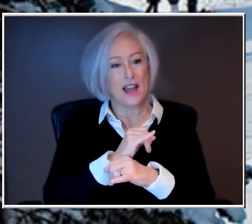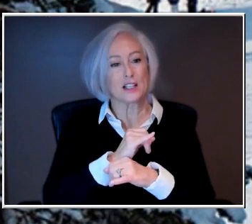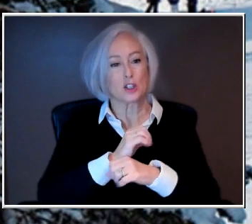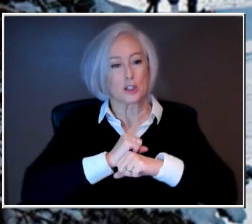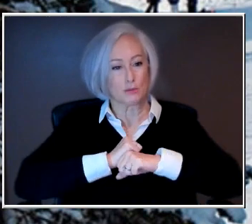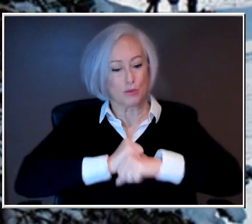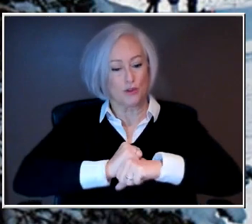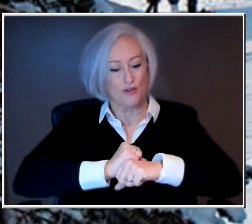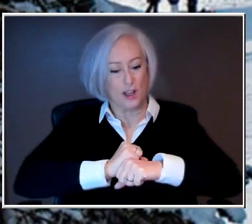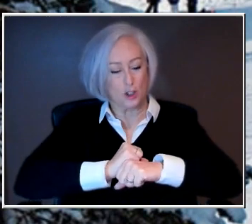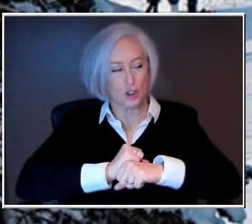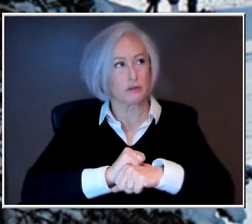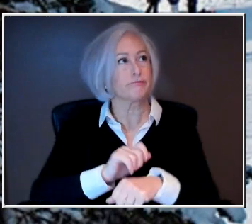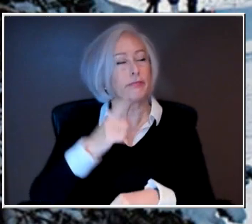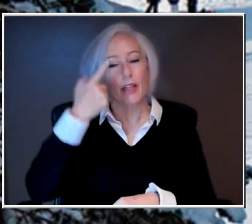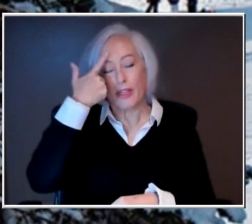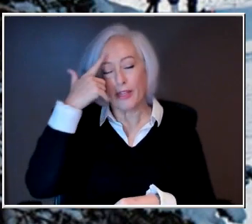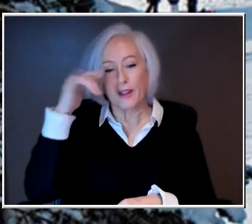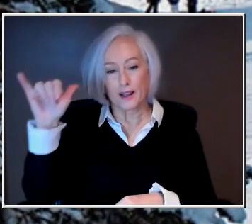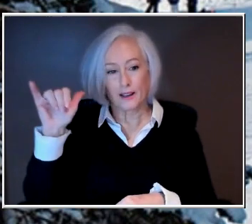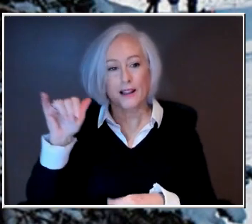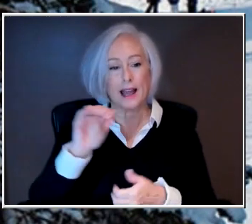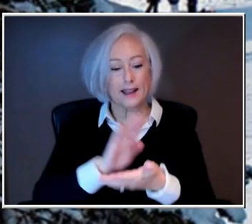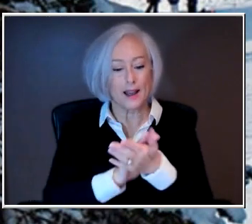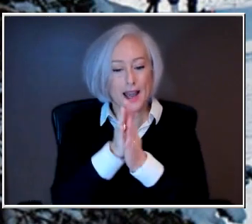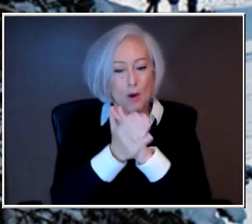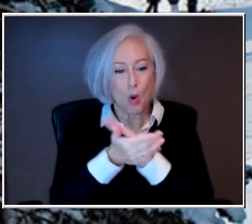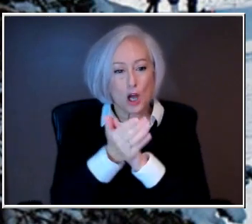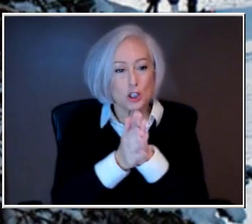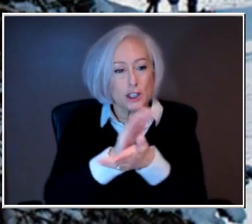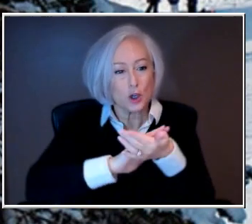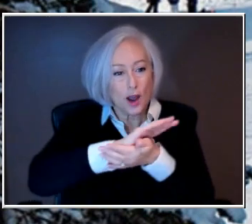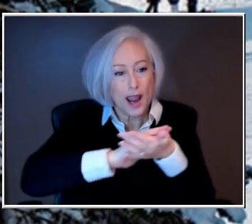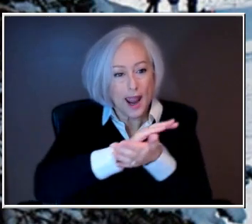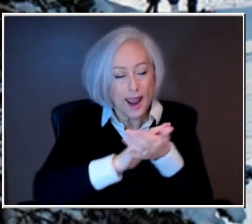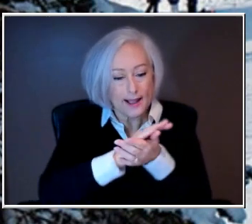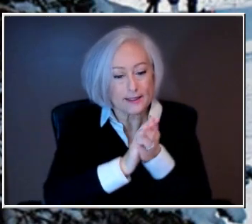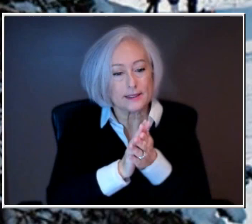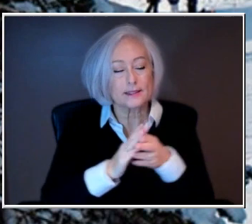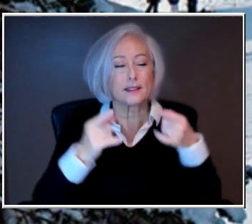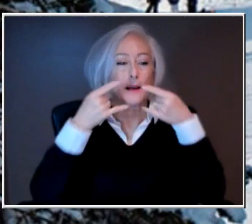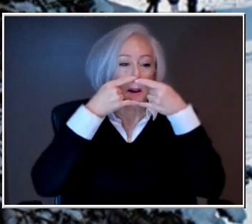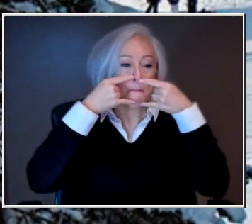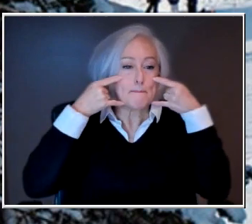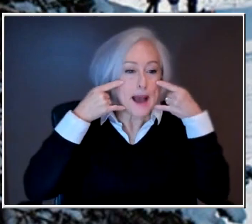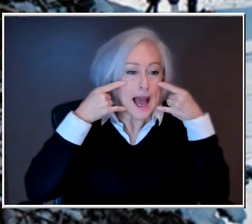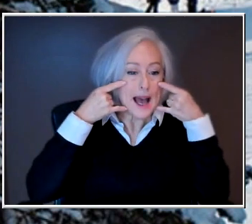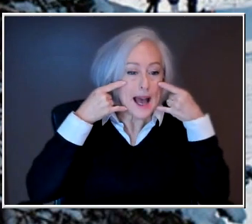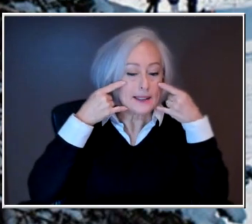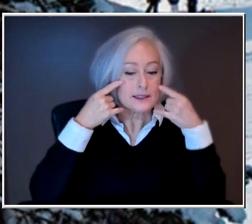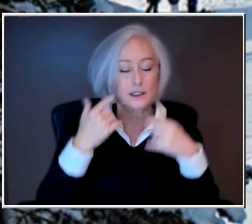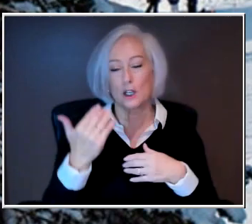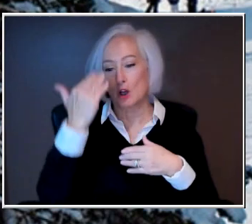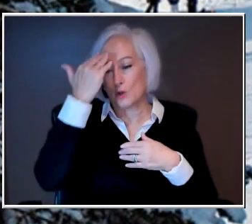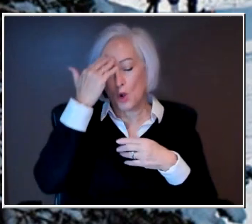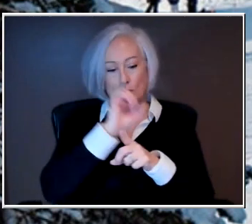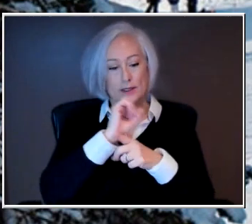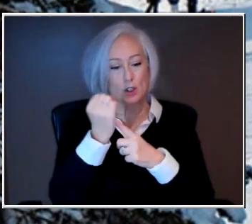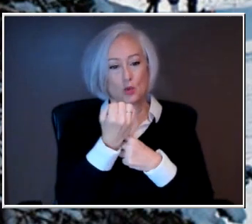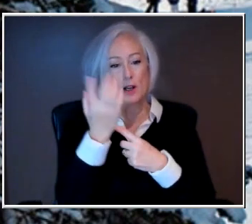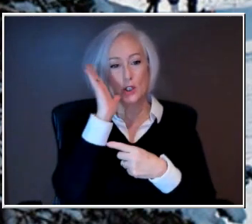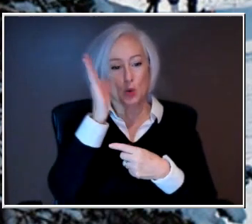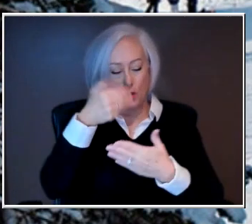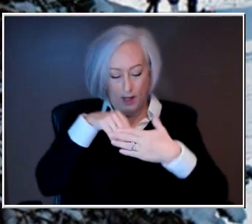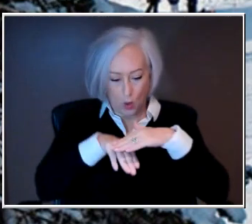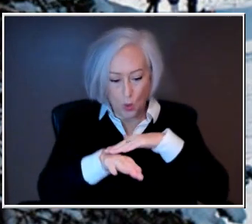like hand washing, wearing a mask in those situations, understanding the situations that you're going into, and then getting